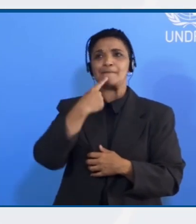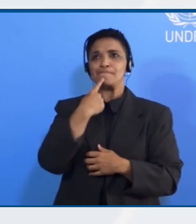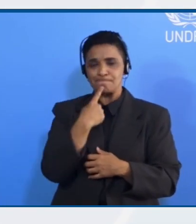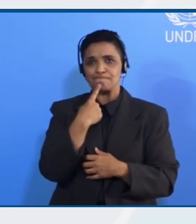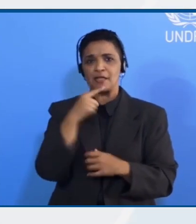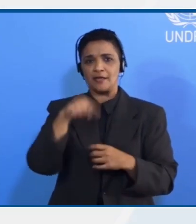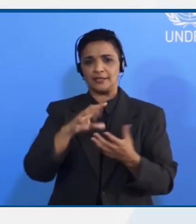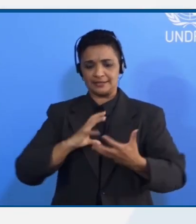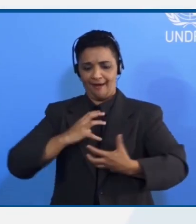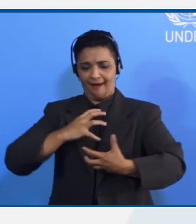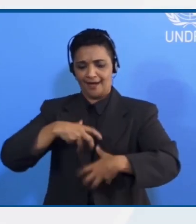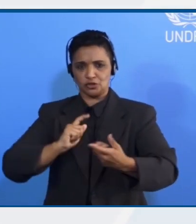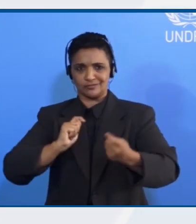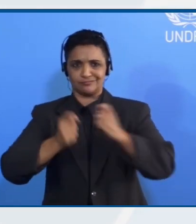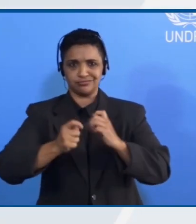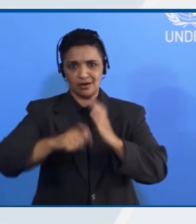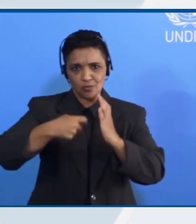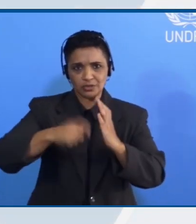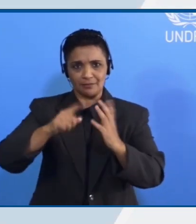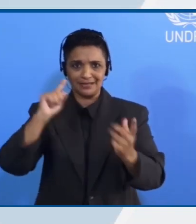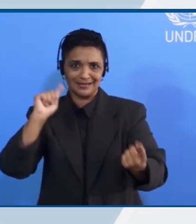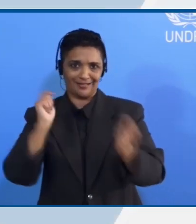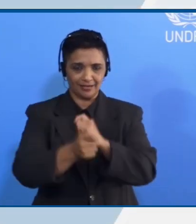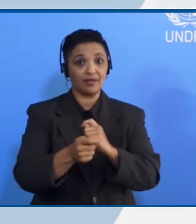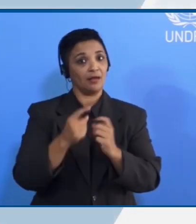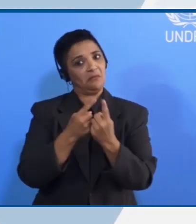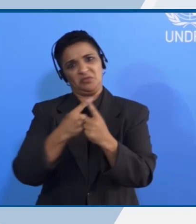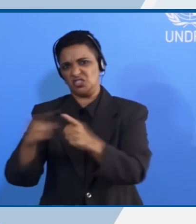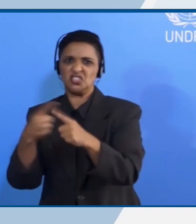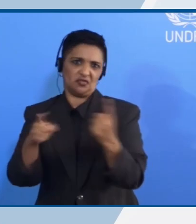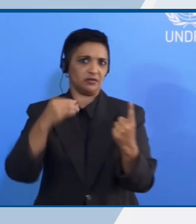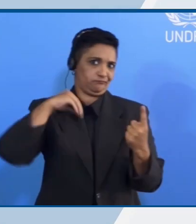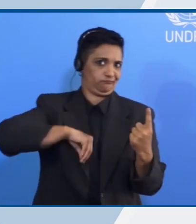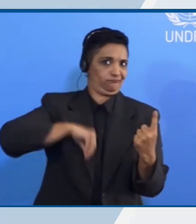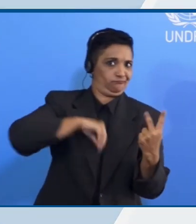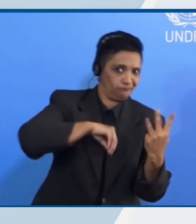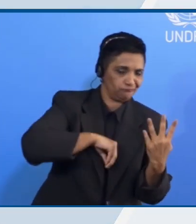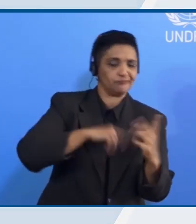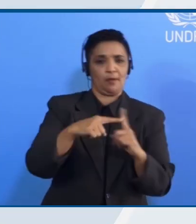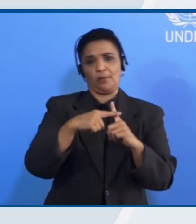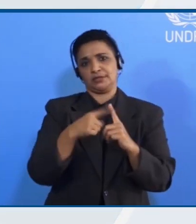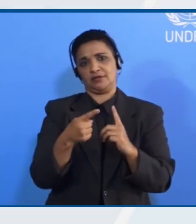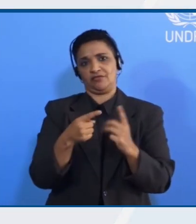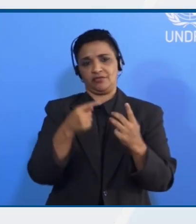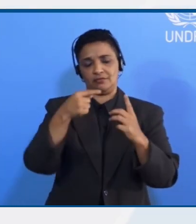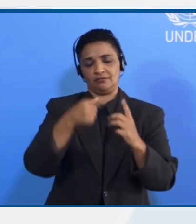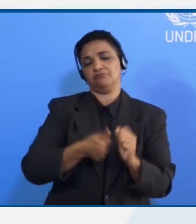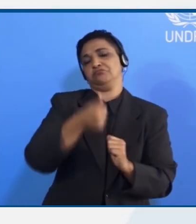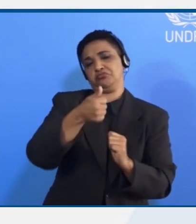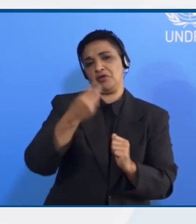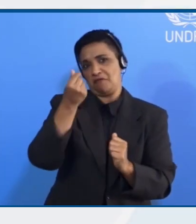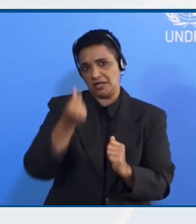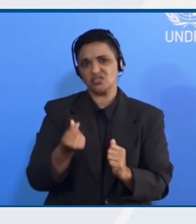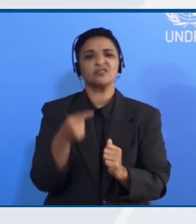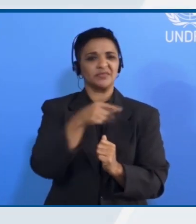de-risk adaptation projects. And there's various financial incentives, various financial schemes. Sameh has